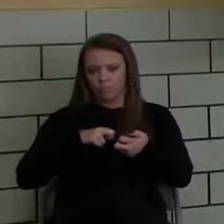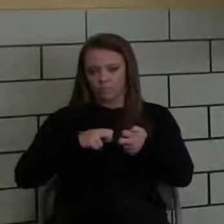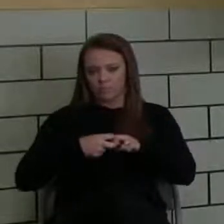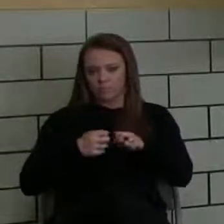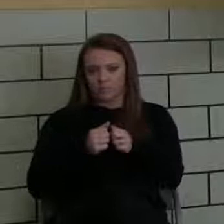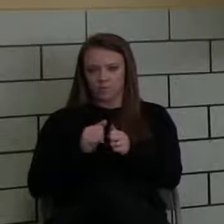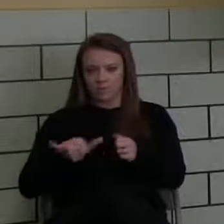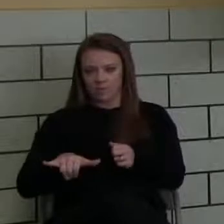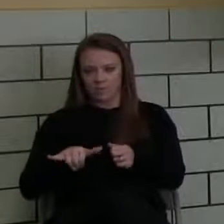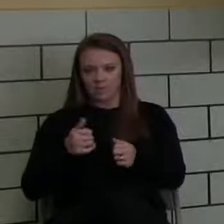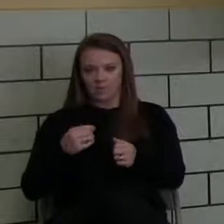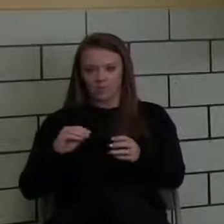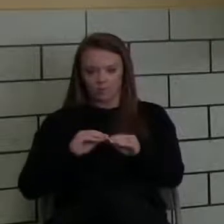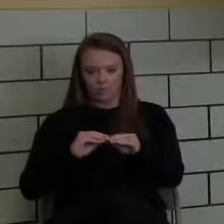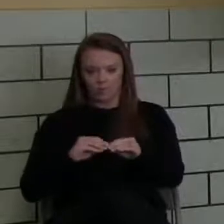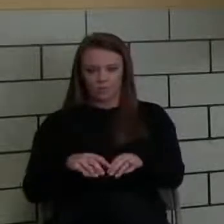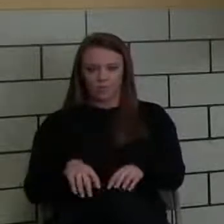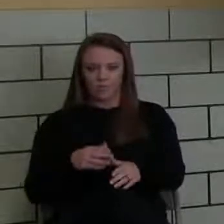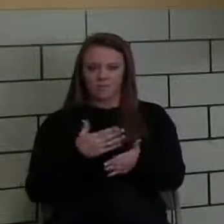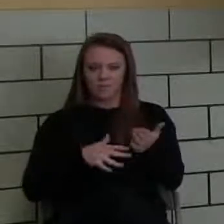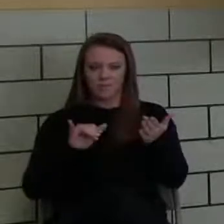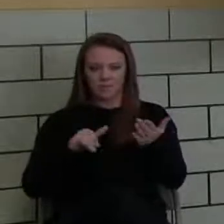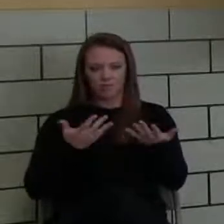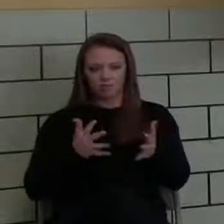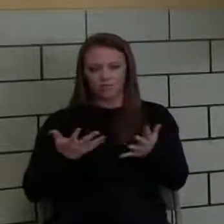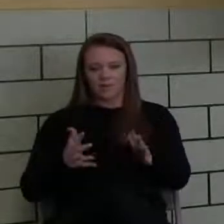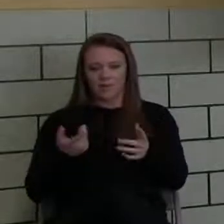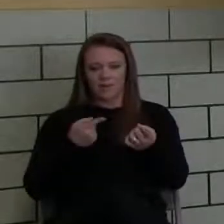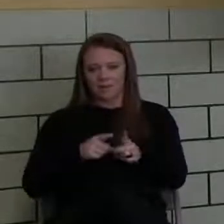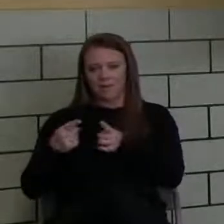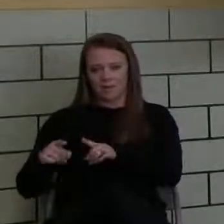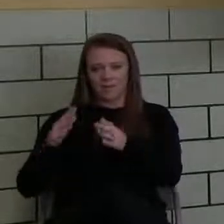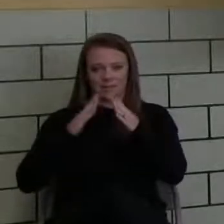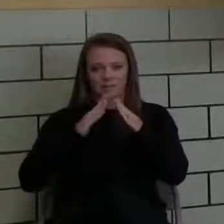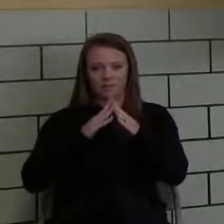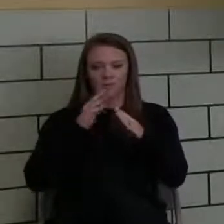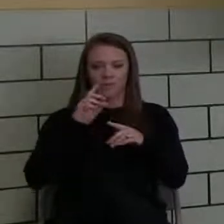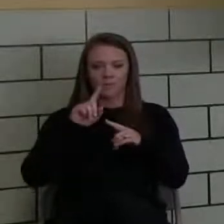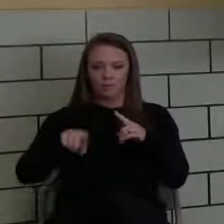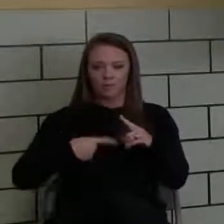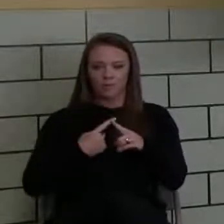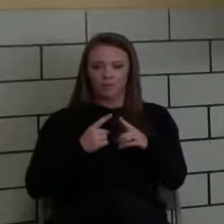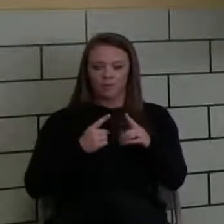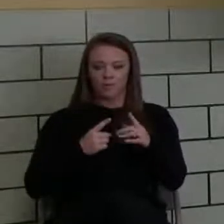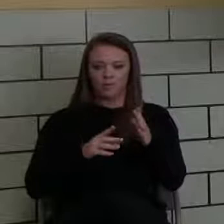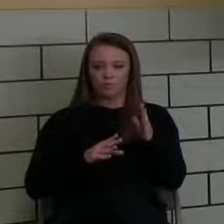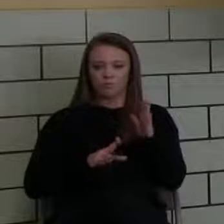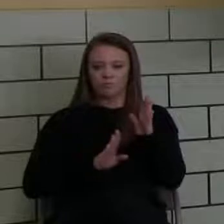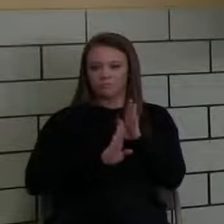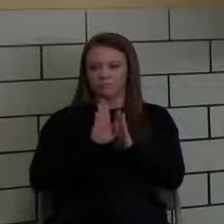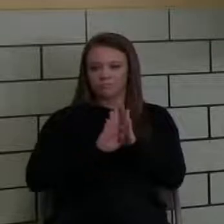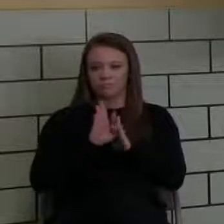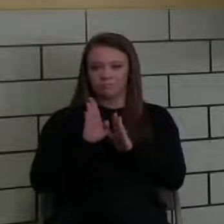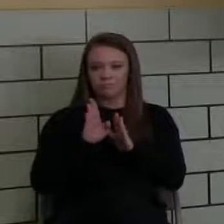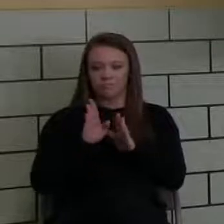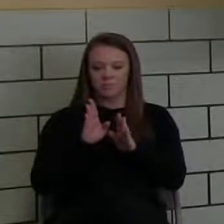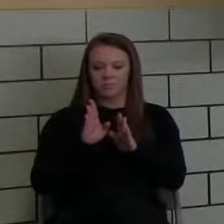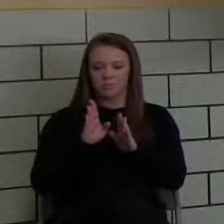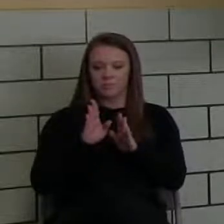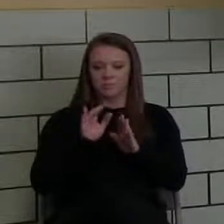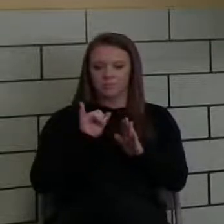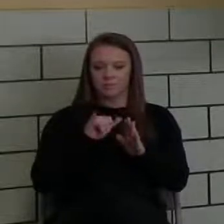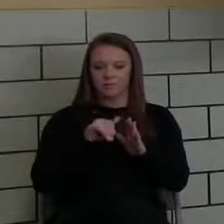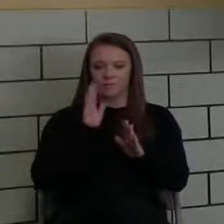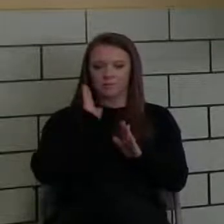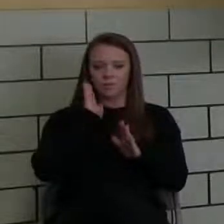play downtown, but that, when you refresh everything, you shorten that crossing distance. That's another thing that makes